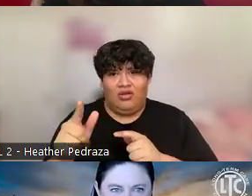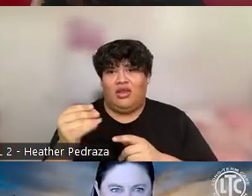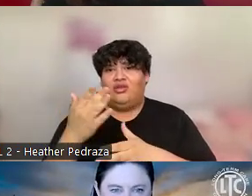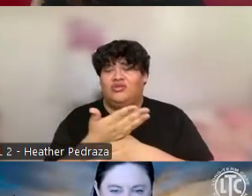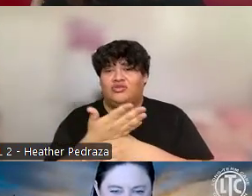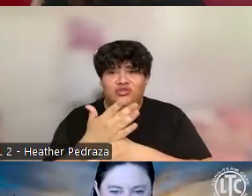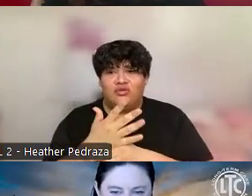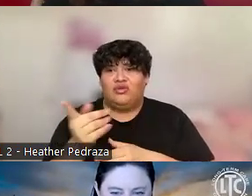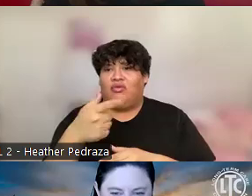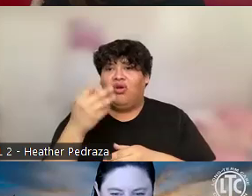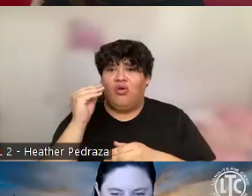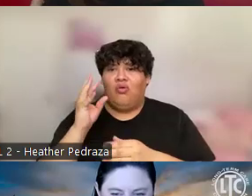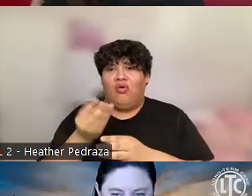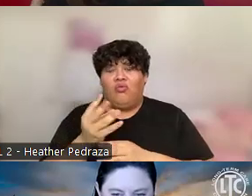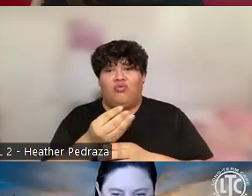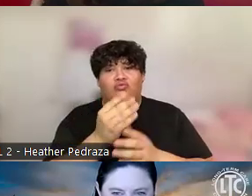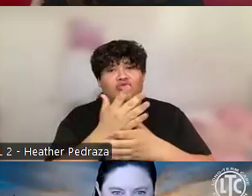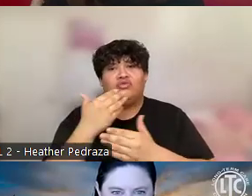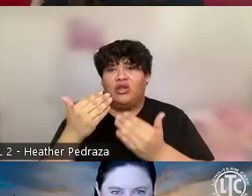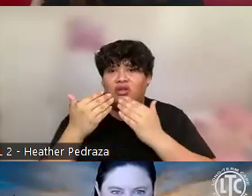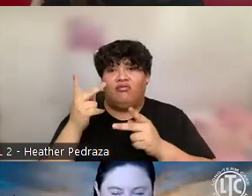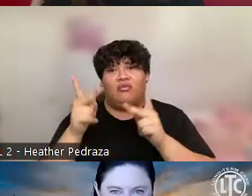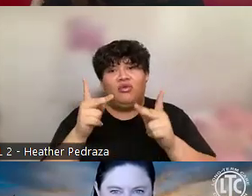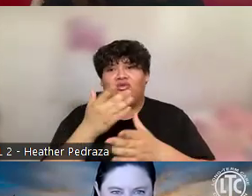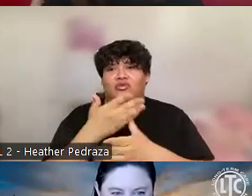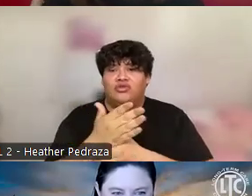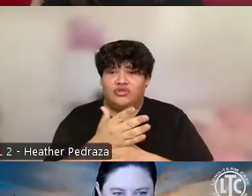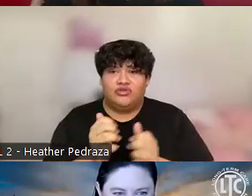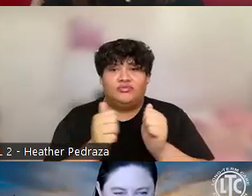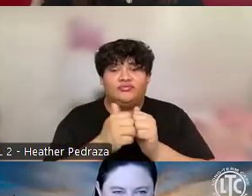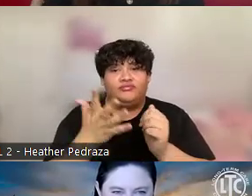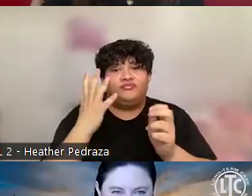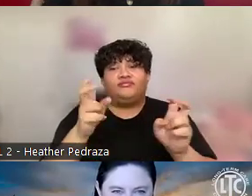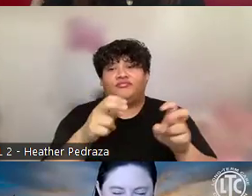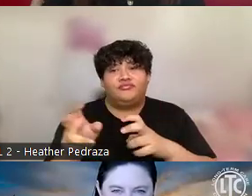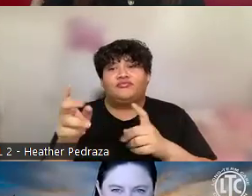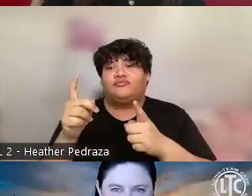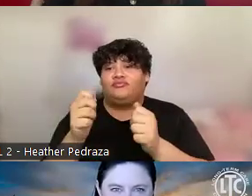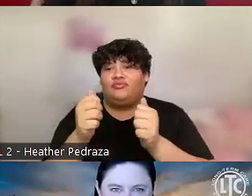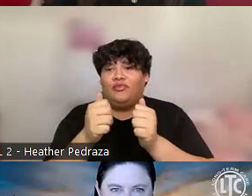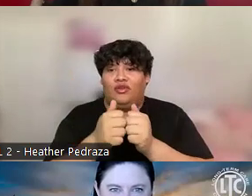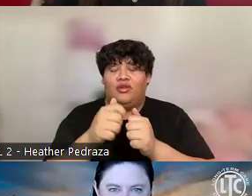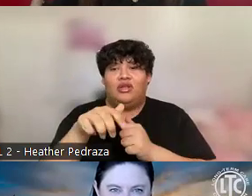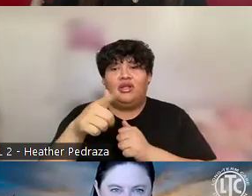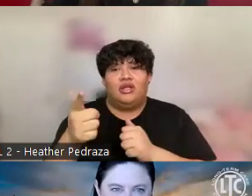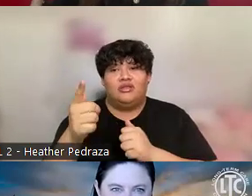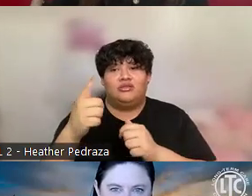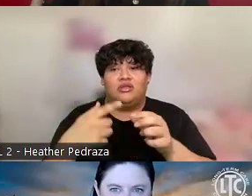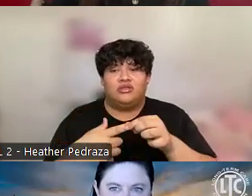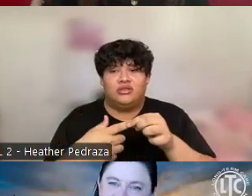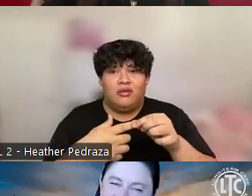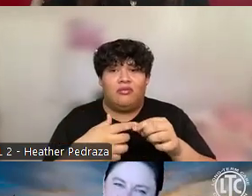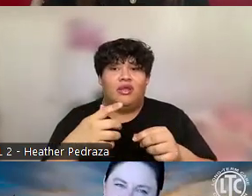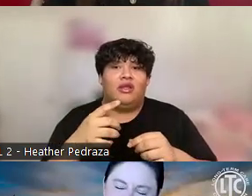experiences and expertise. So thank you for your engagement. And with that, I'd like to transition to our next topic and welcome